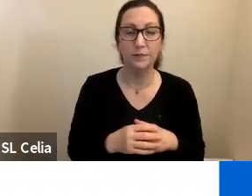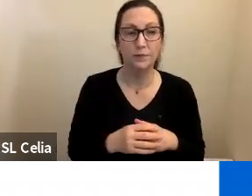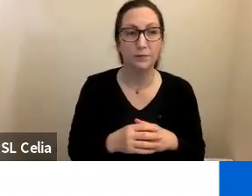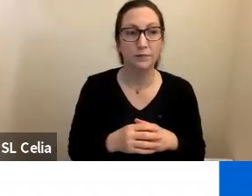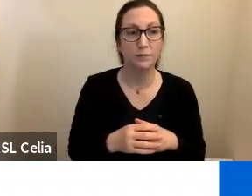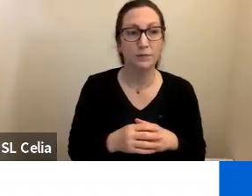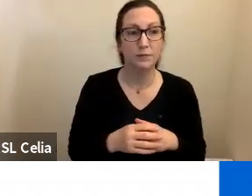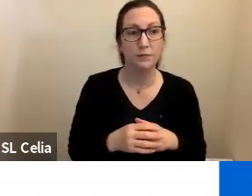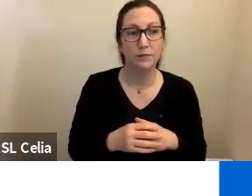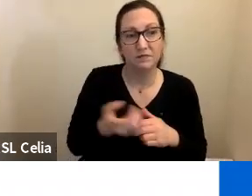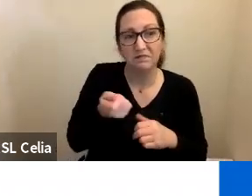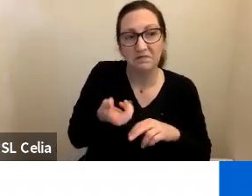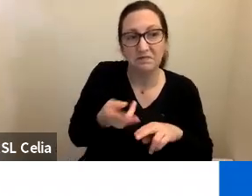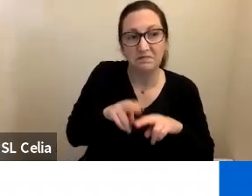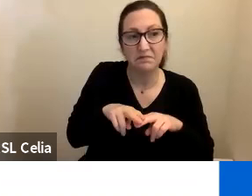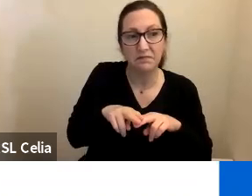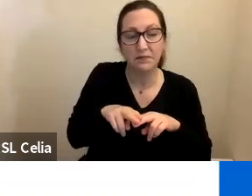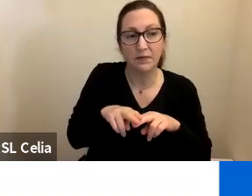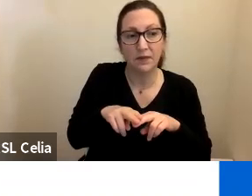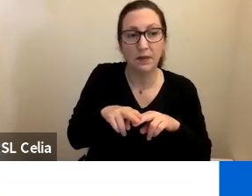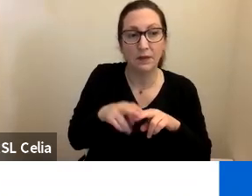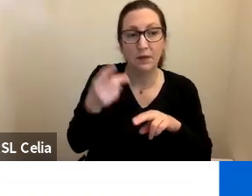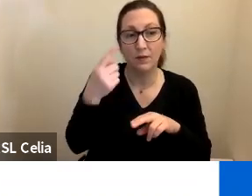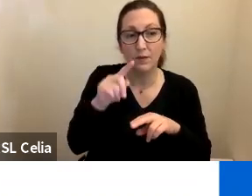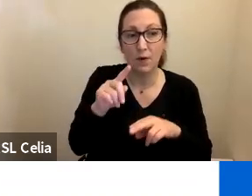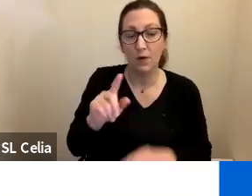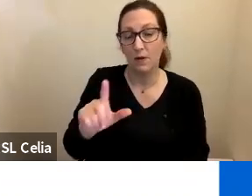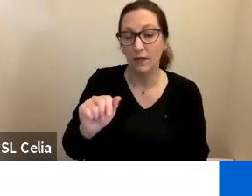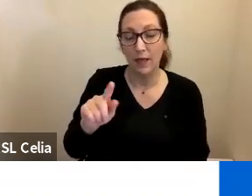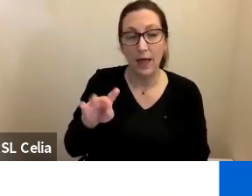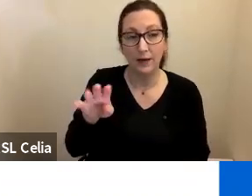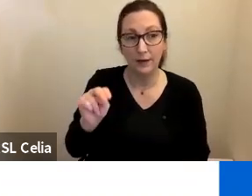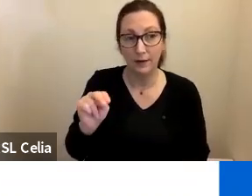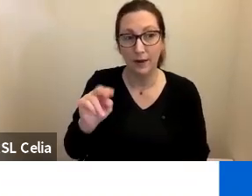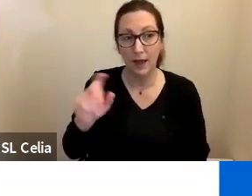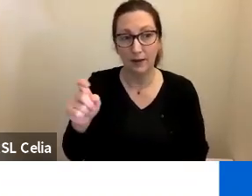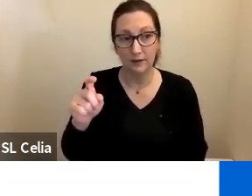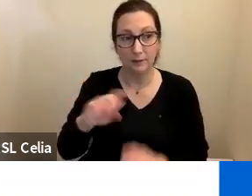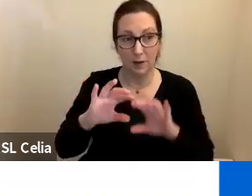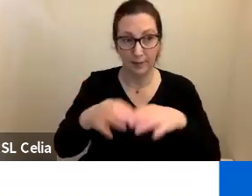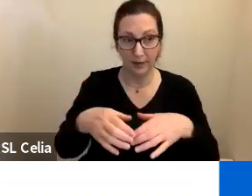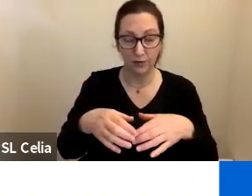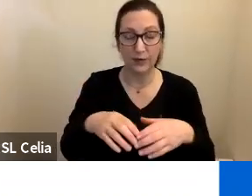followed by a slight increase in the Latinx student population.